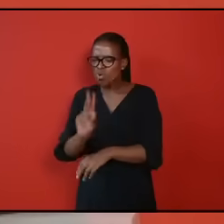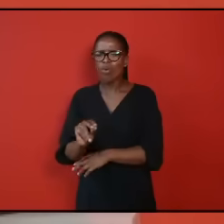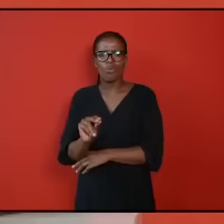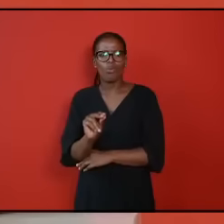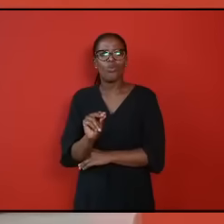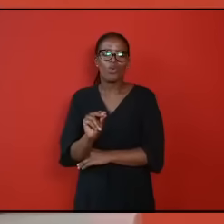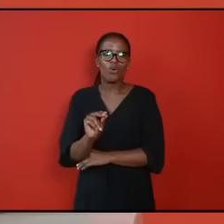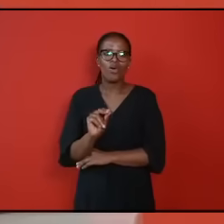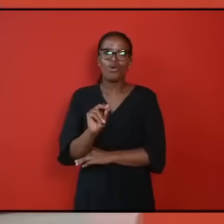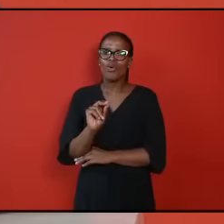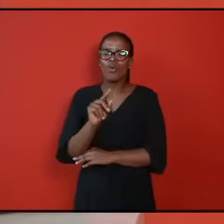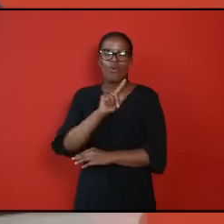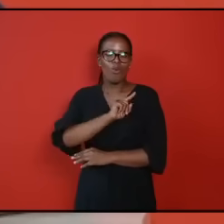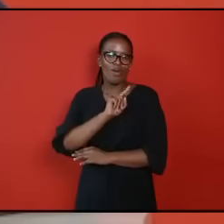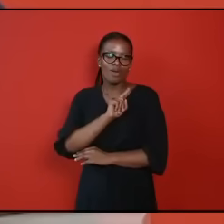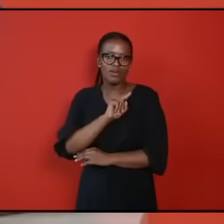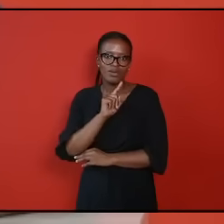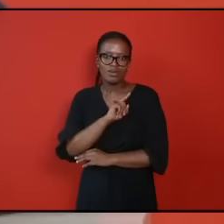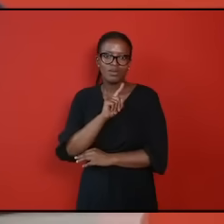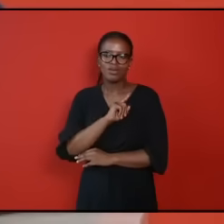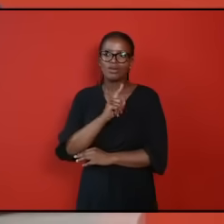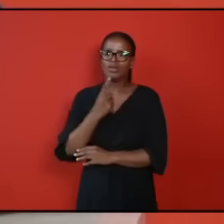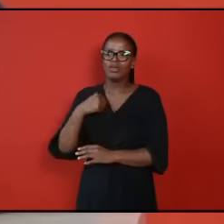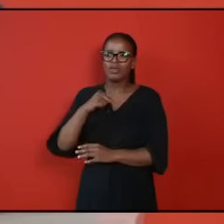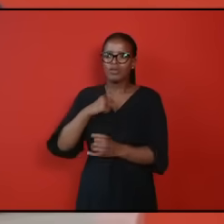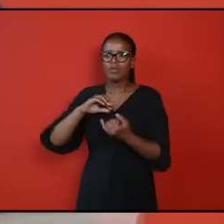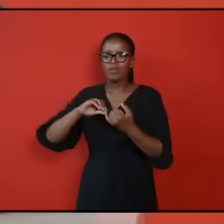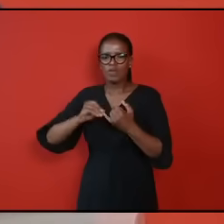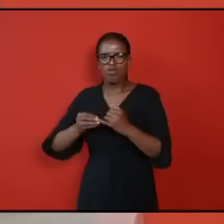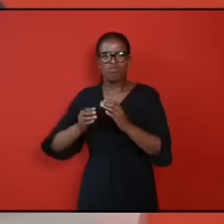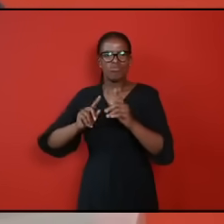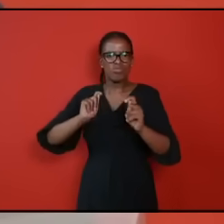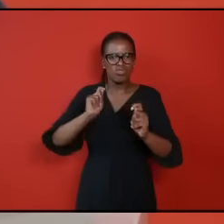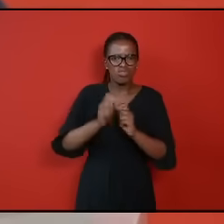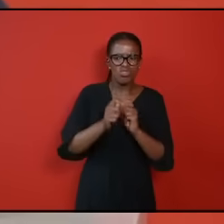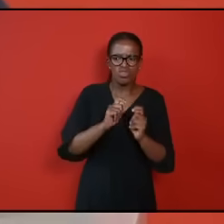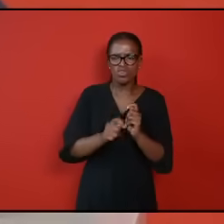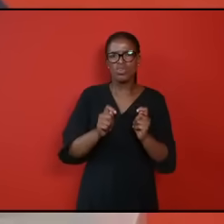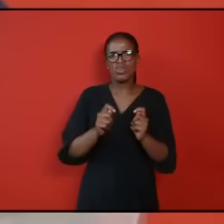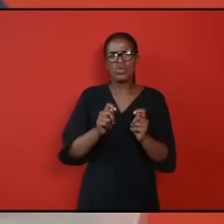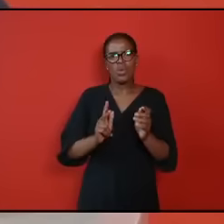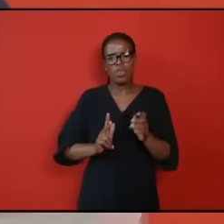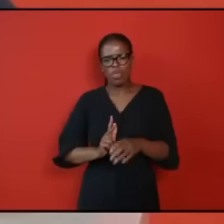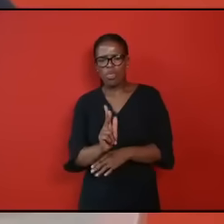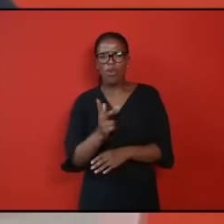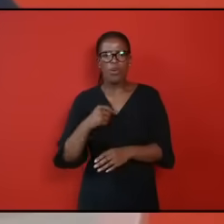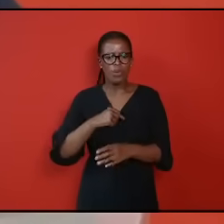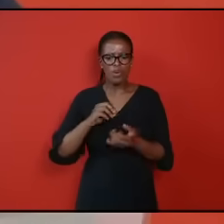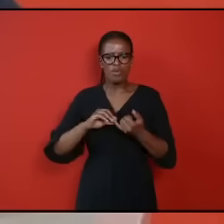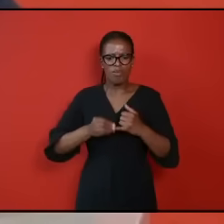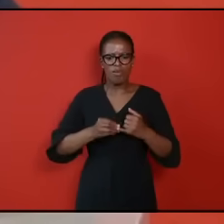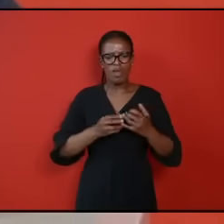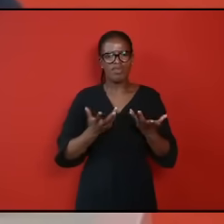capacity to modify and innovate and live in the era we live in.